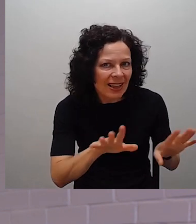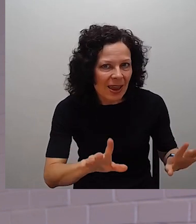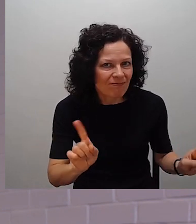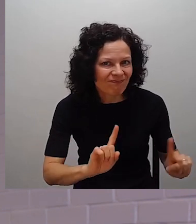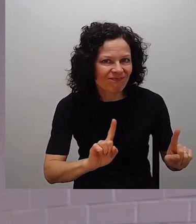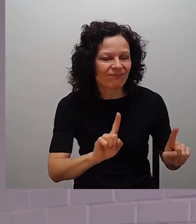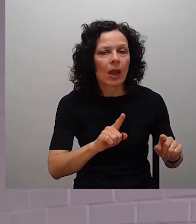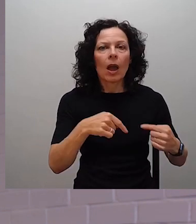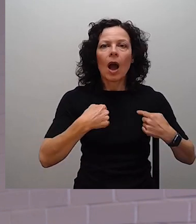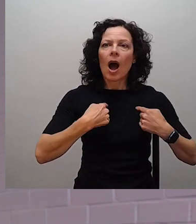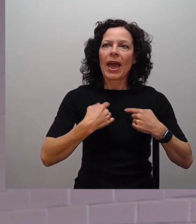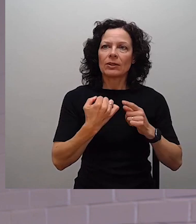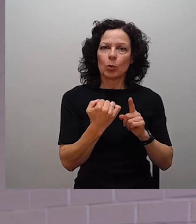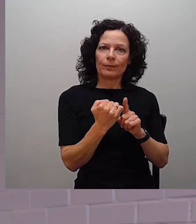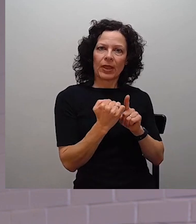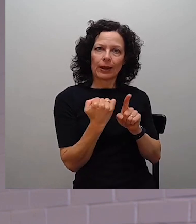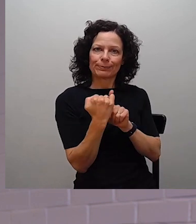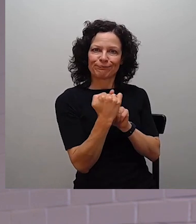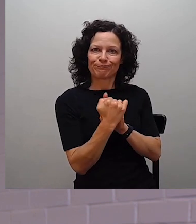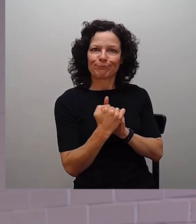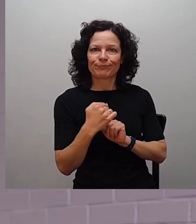I had to